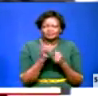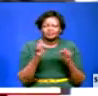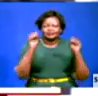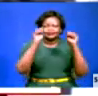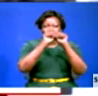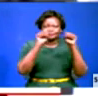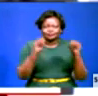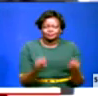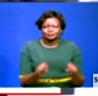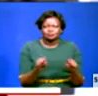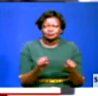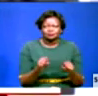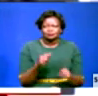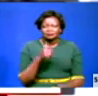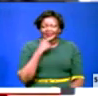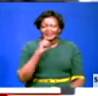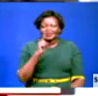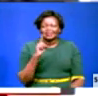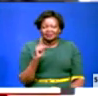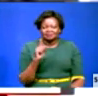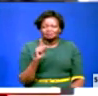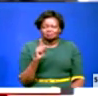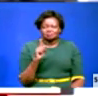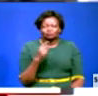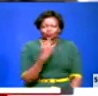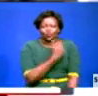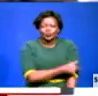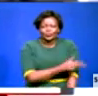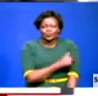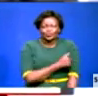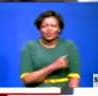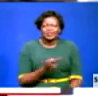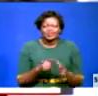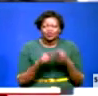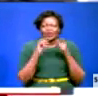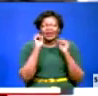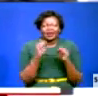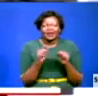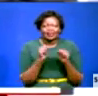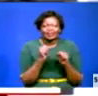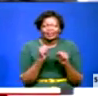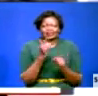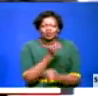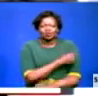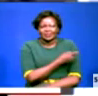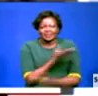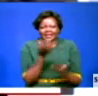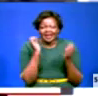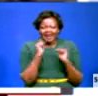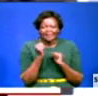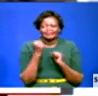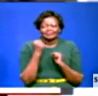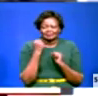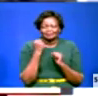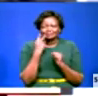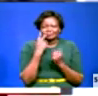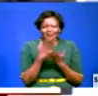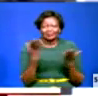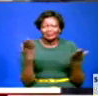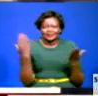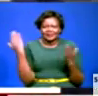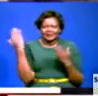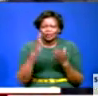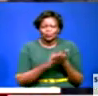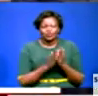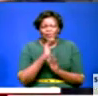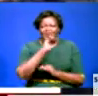like Kenyatta National Referral Hospital, we are able, the doctors there are able to see them directly without asking